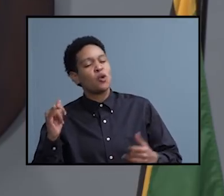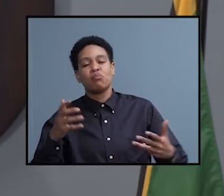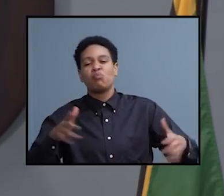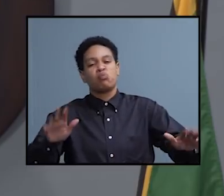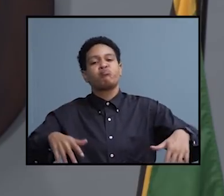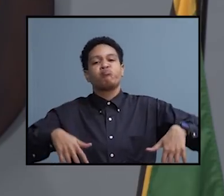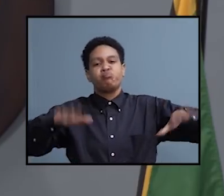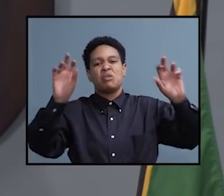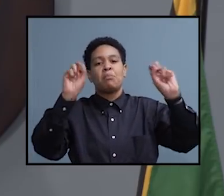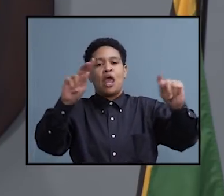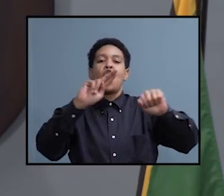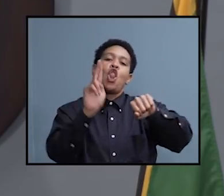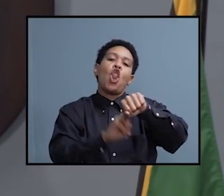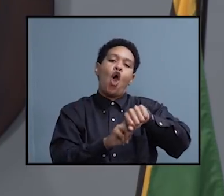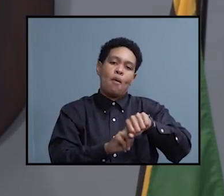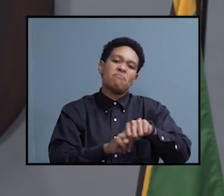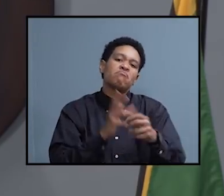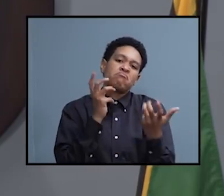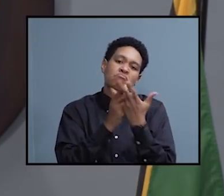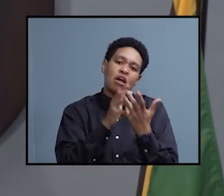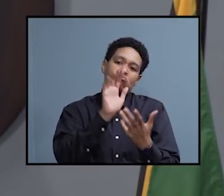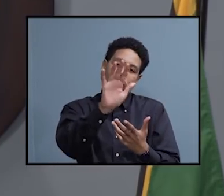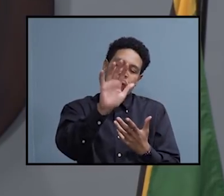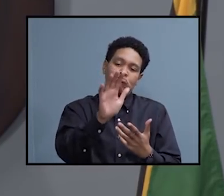to carry what the license